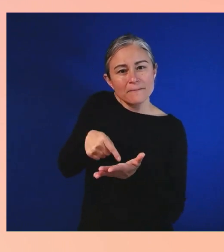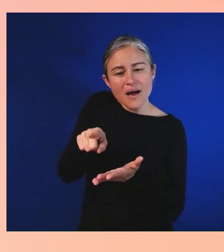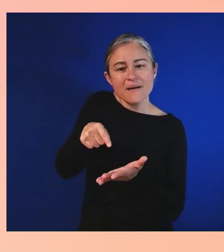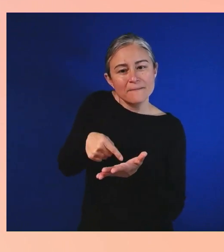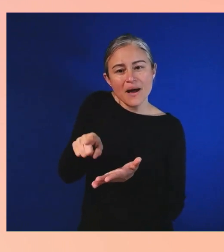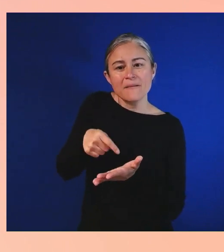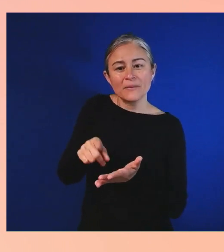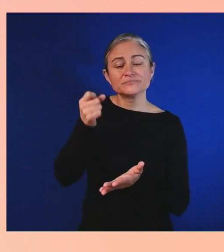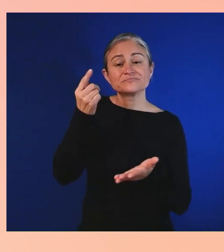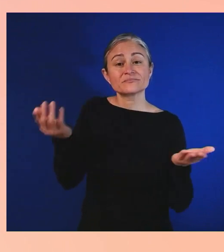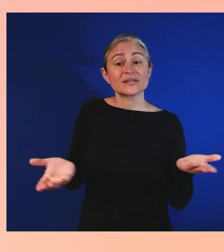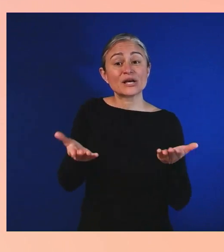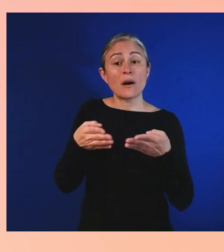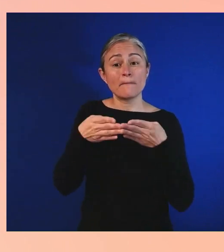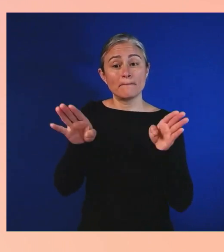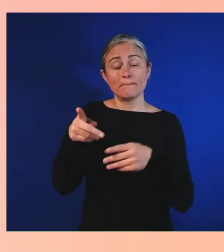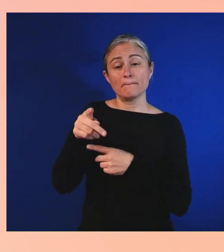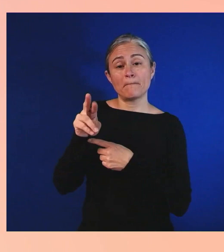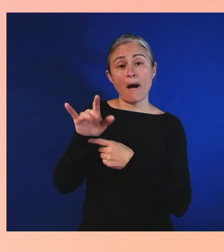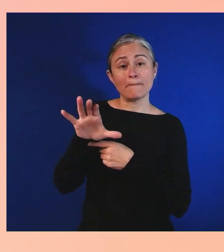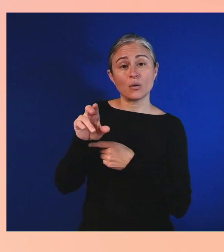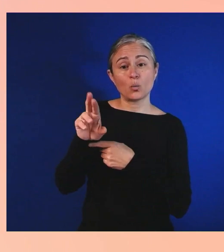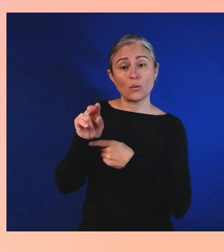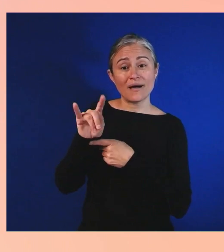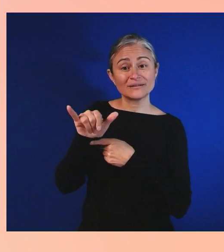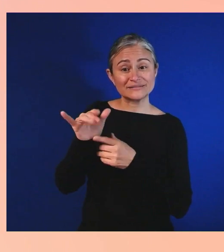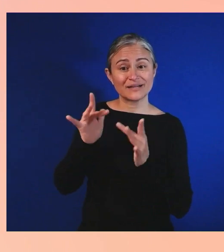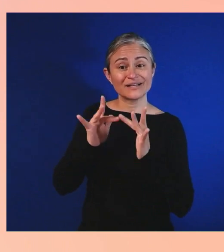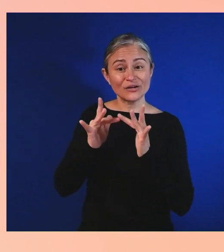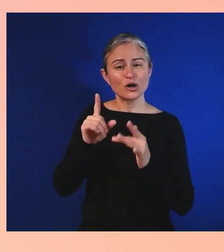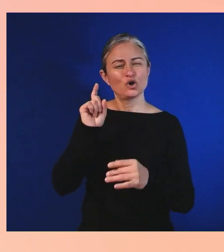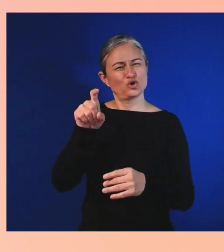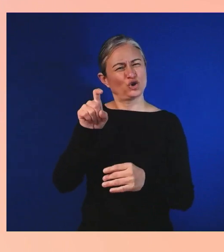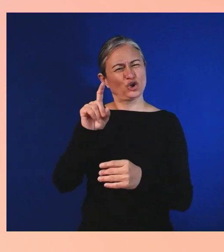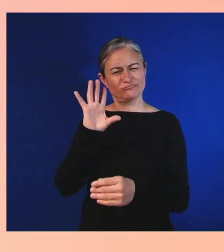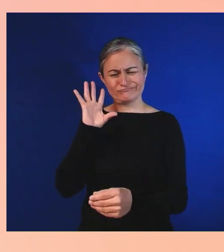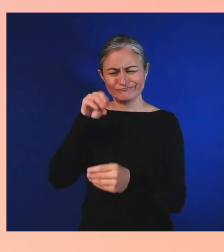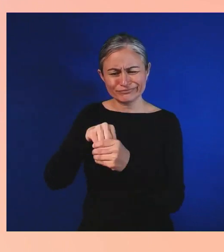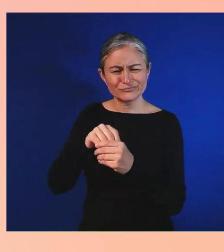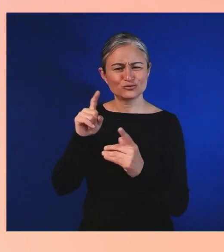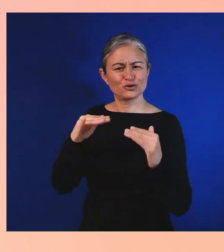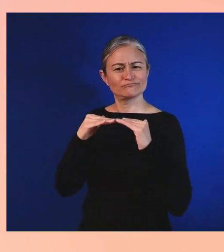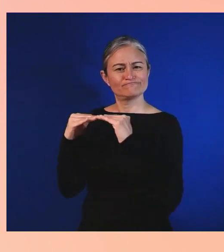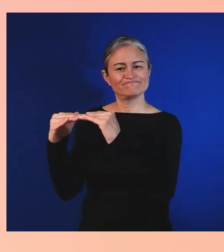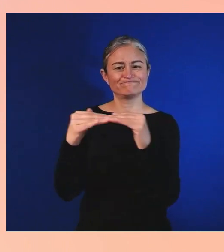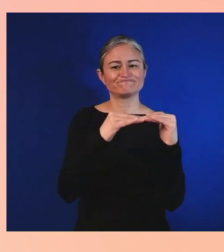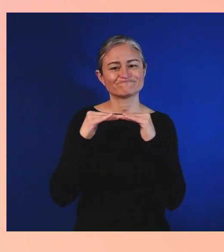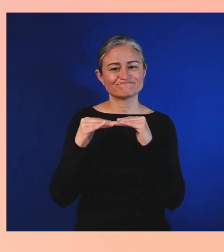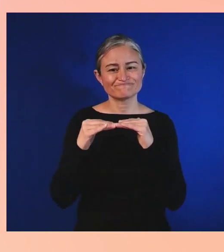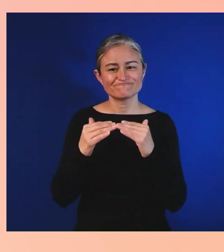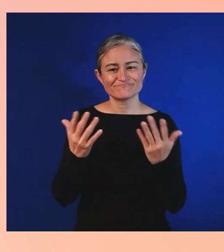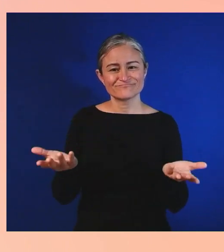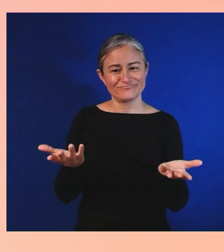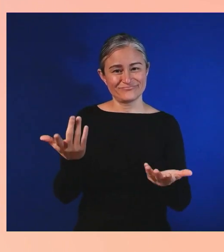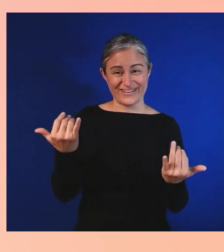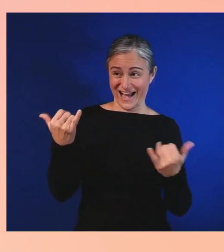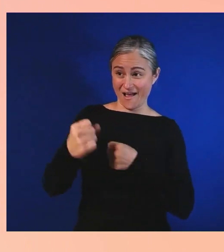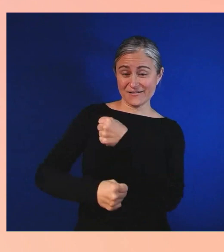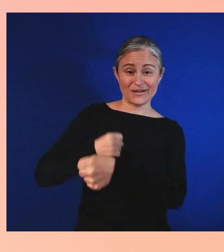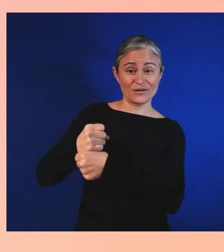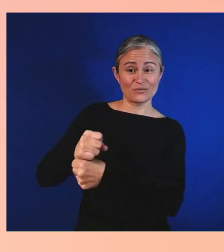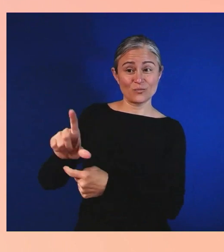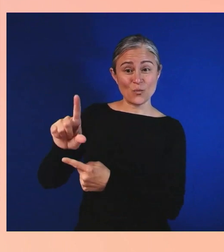be a given that internet access is necessary to be able to live day to day, especially